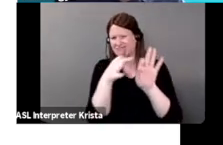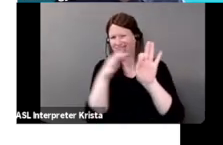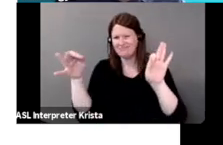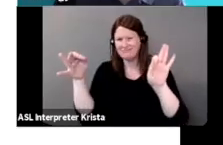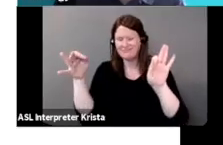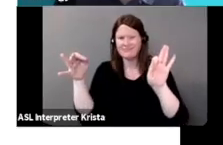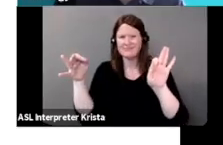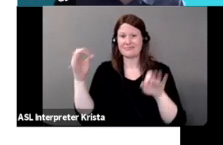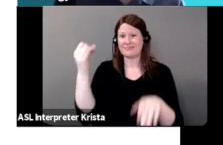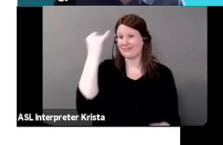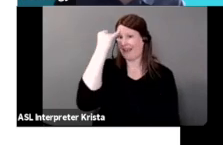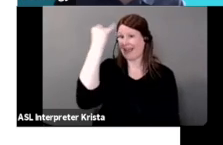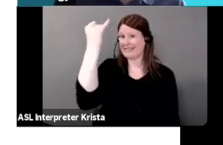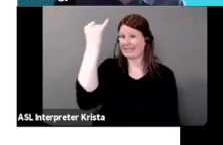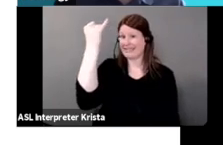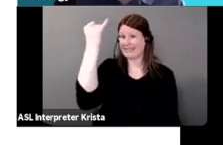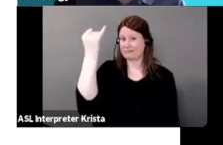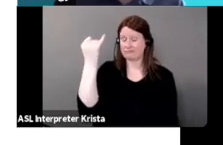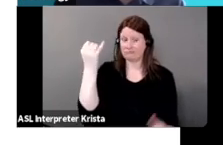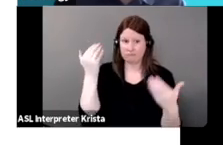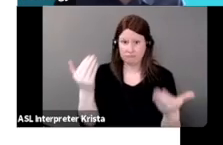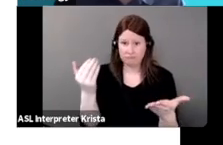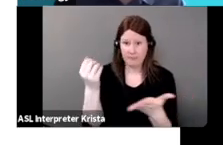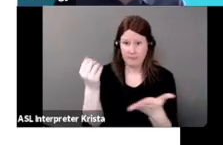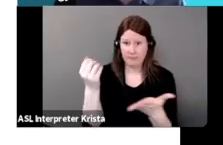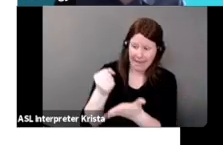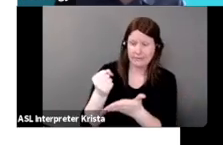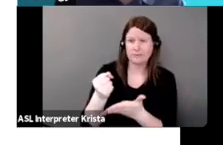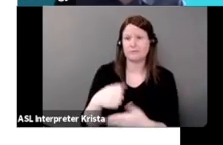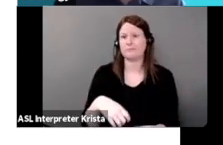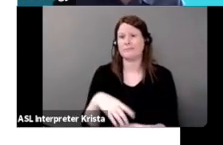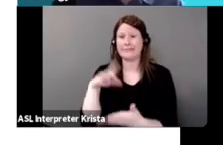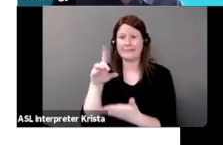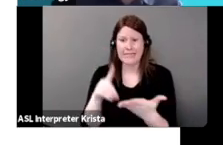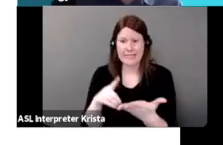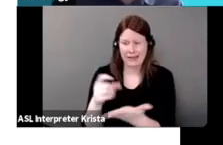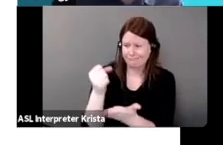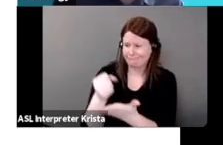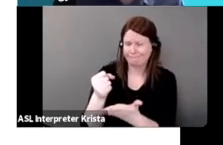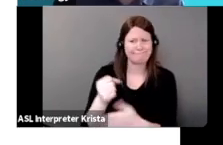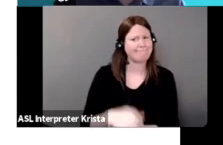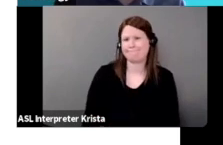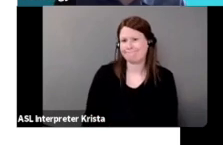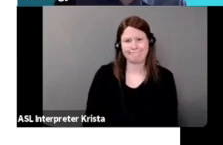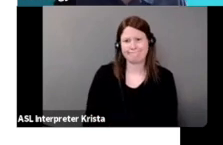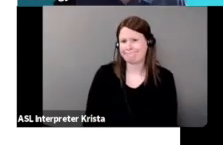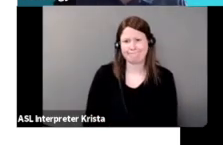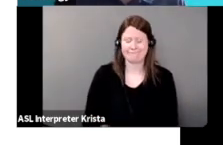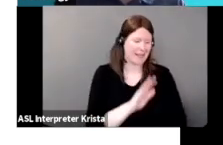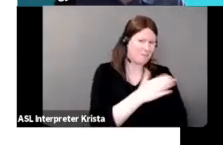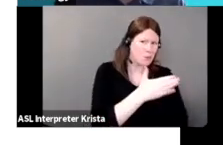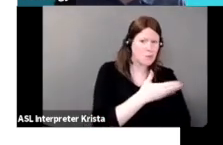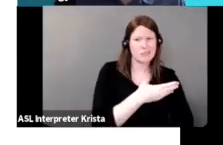patent an idea. You can't patent a design. You can't patent a play or a piece of music.